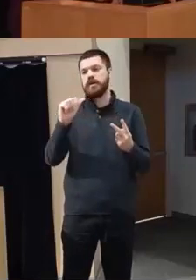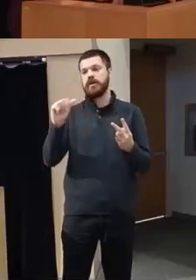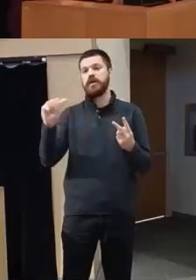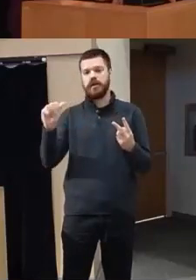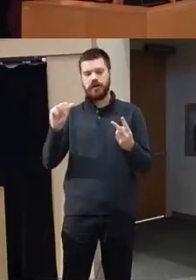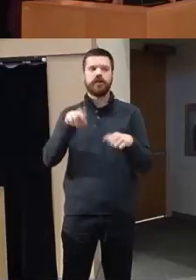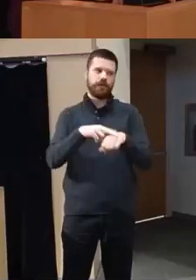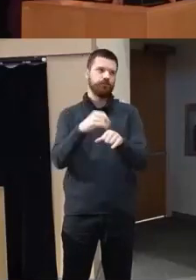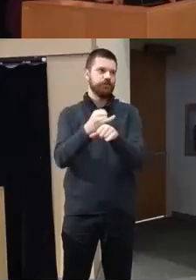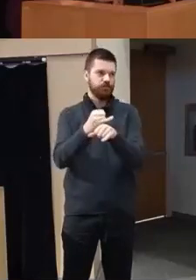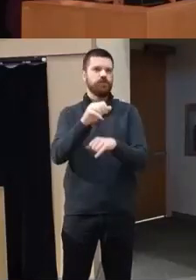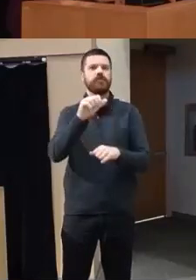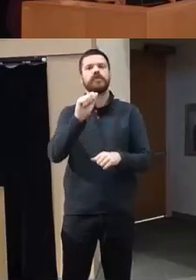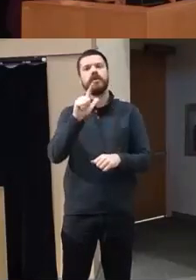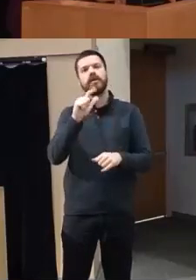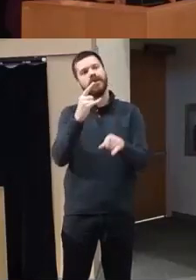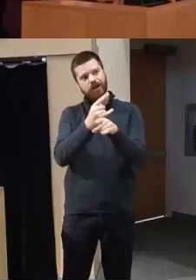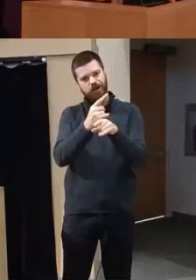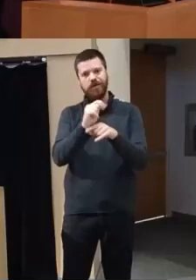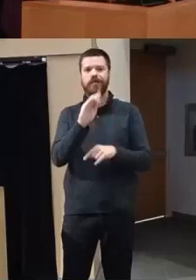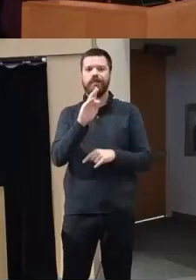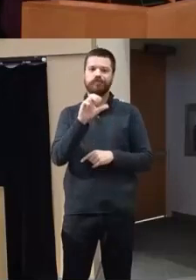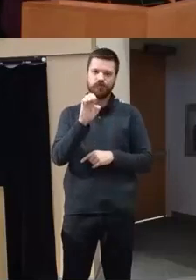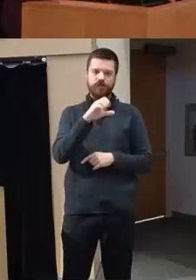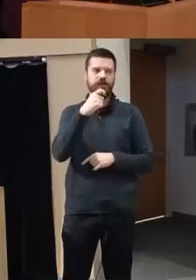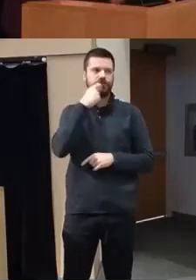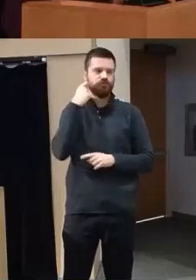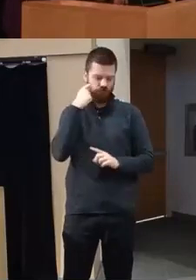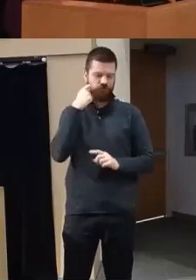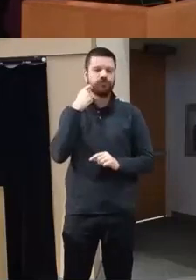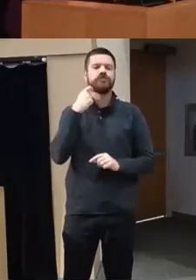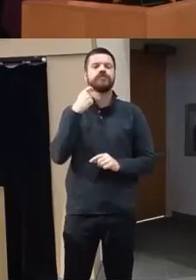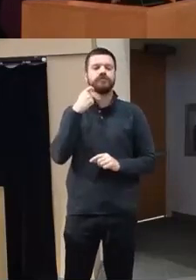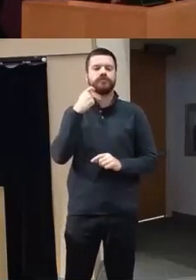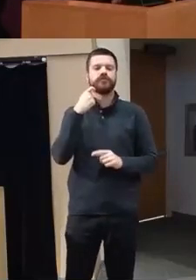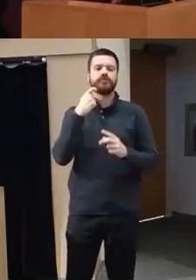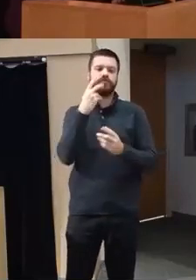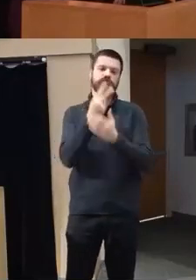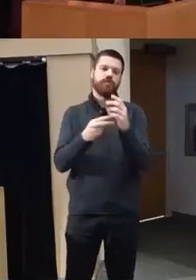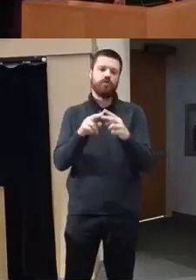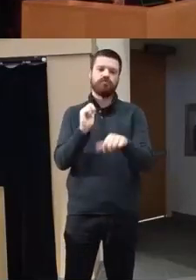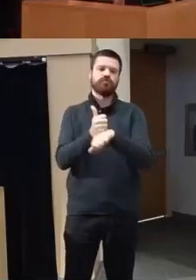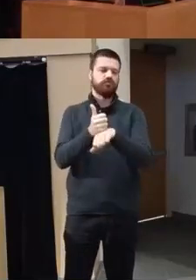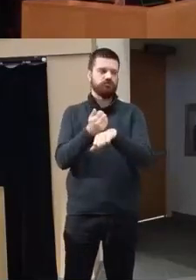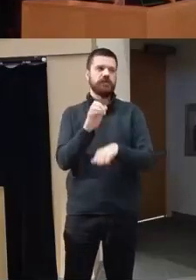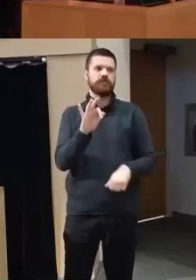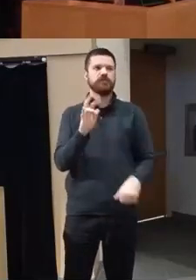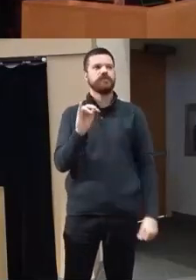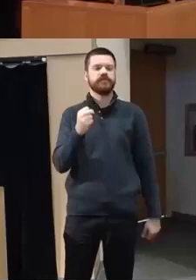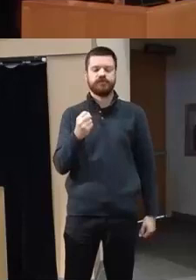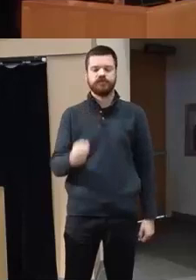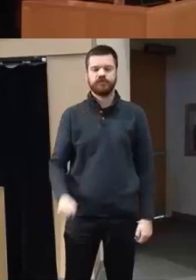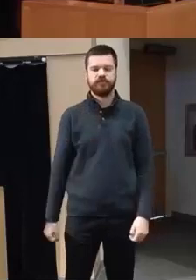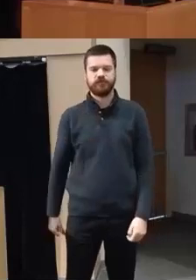National Institute of Alcohol Addiction and Abuse, was created.